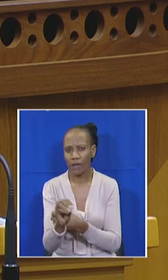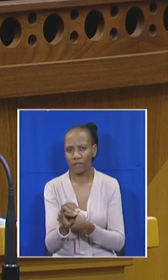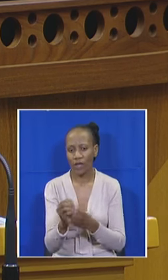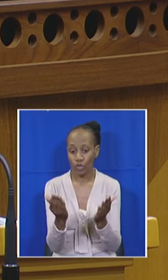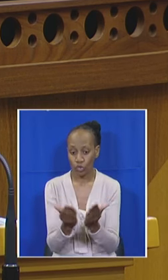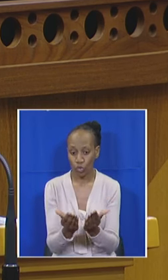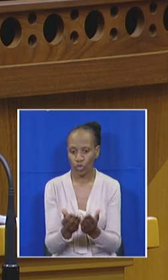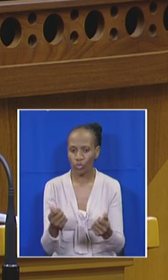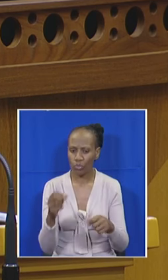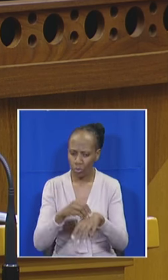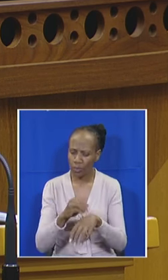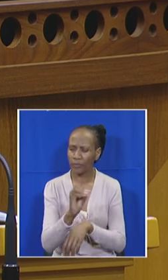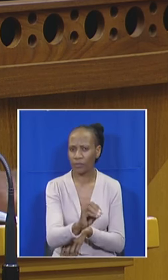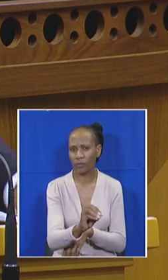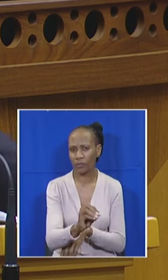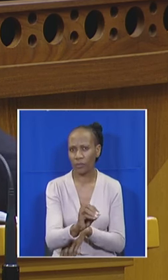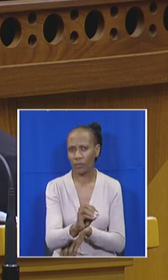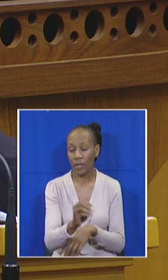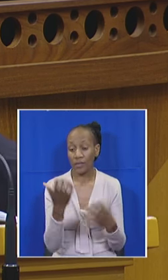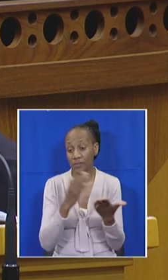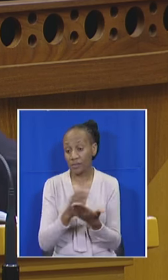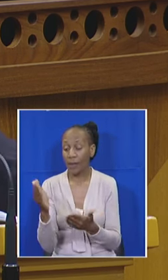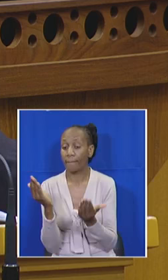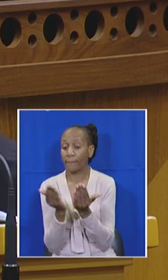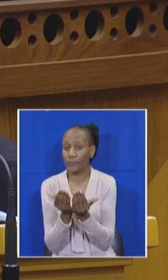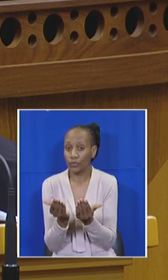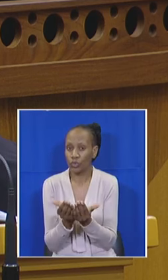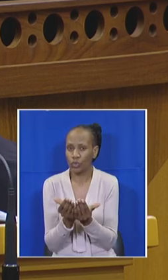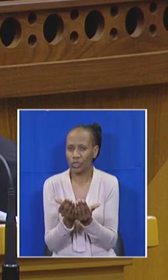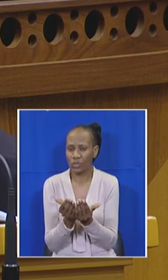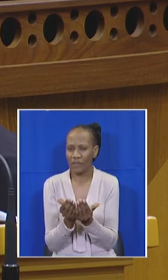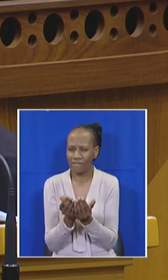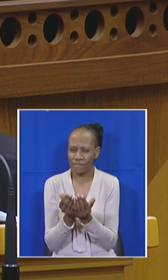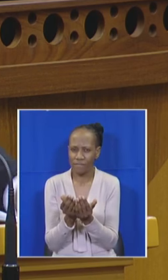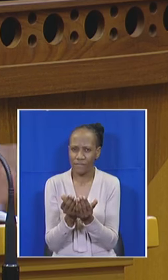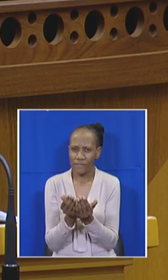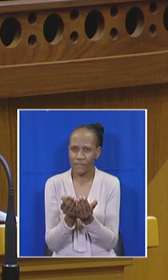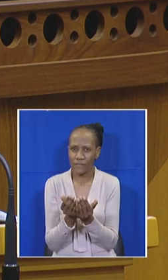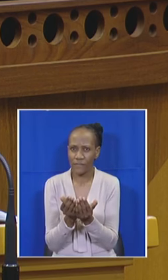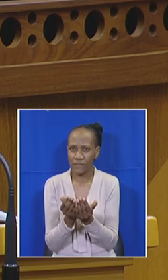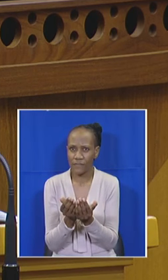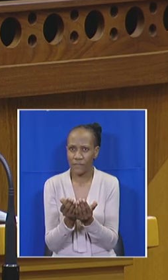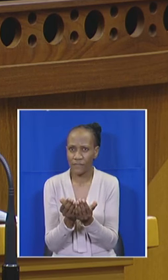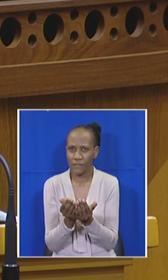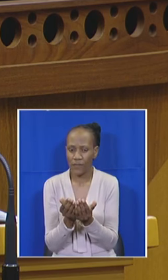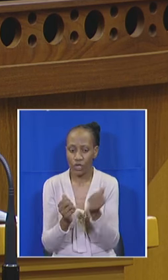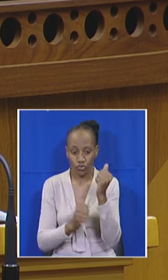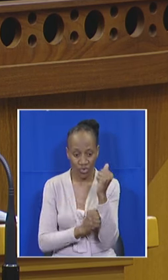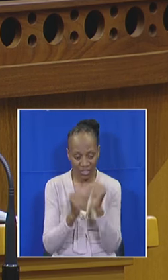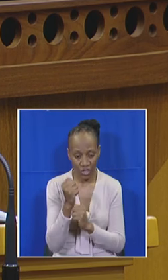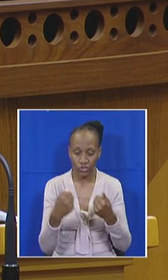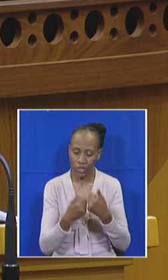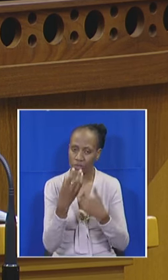schools that are far from ideal in both structure